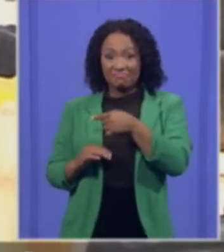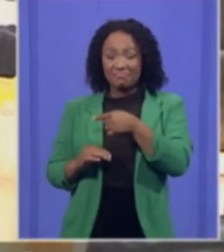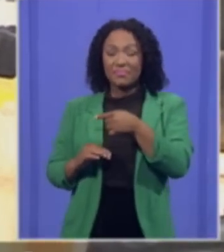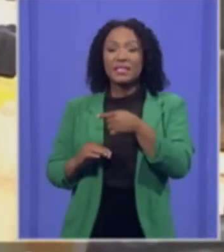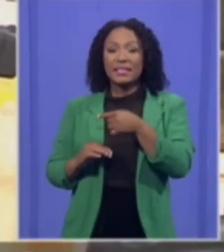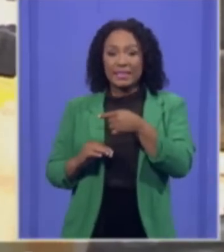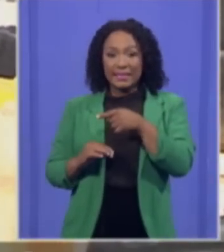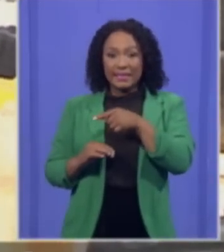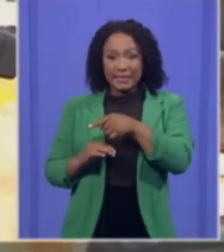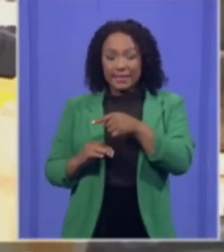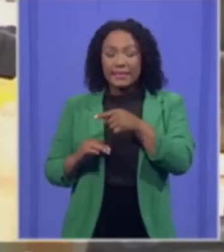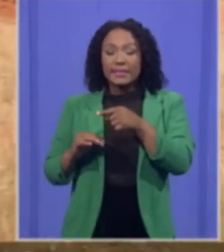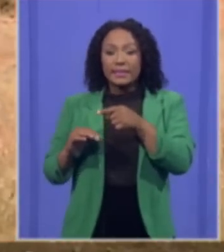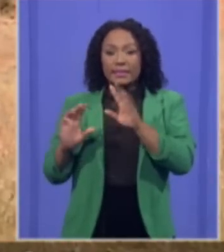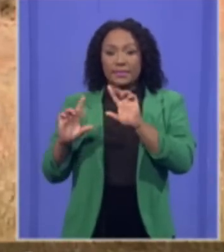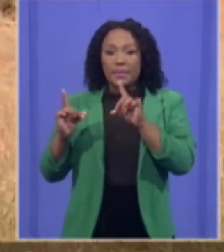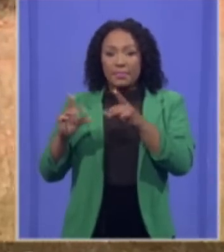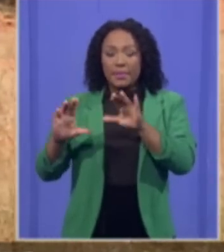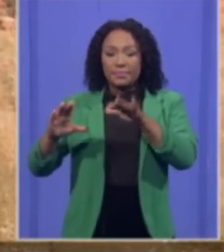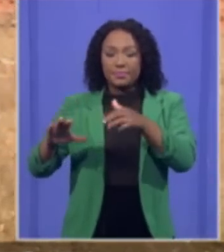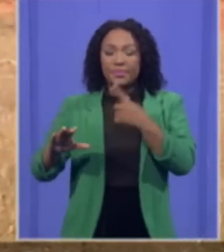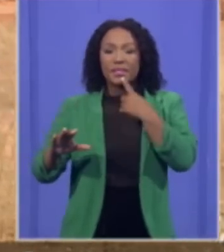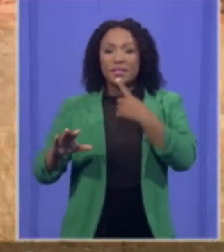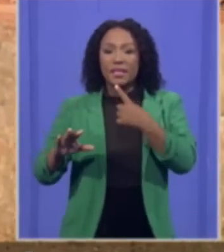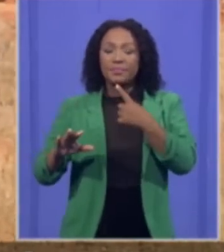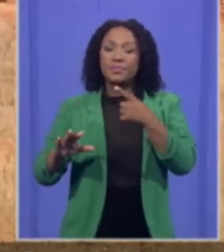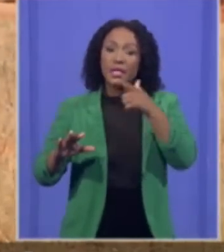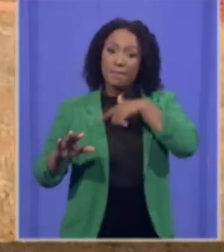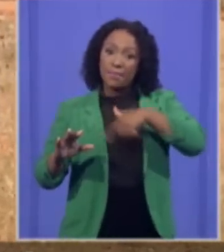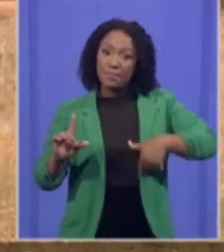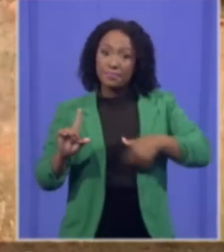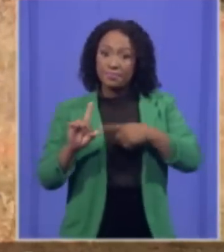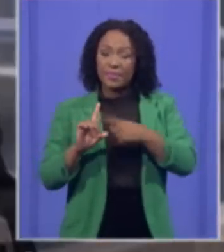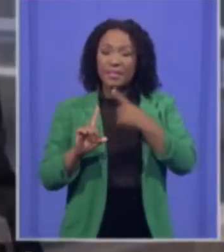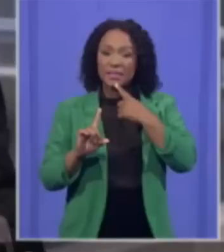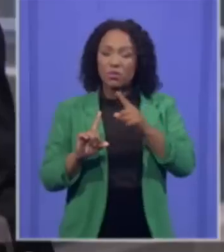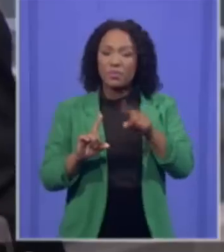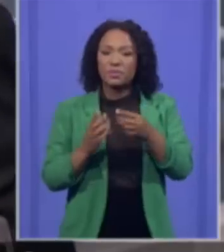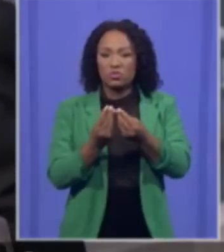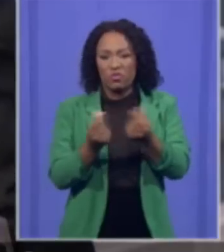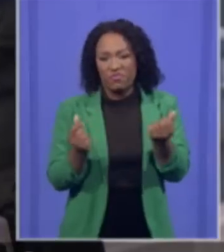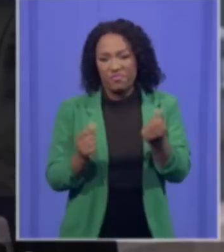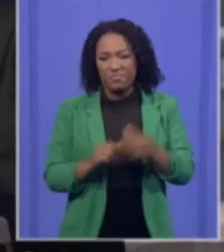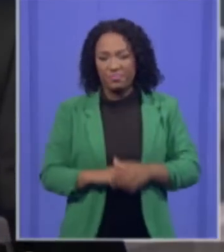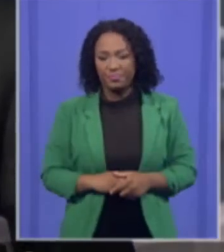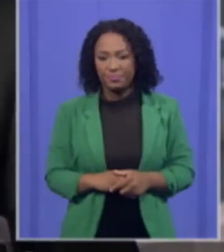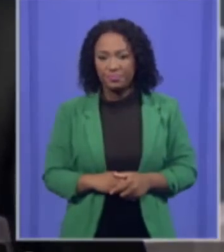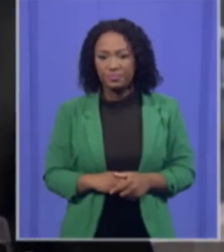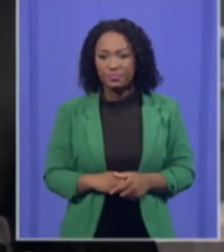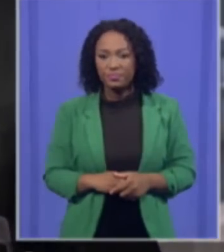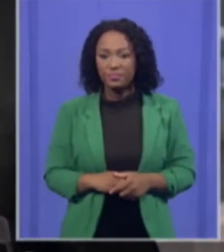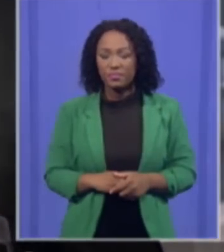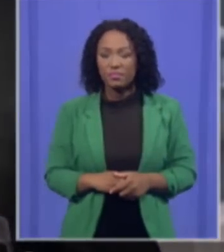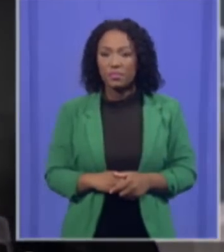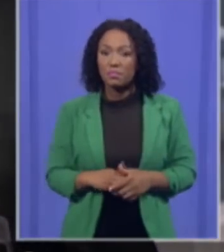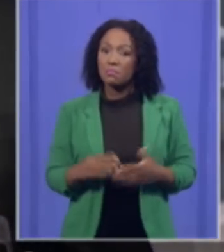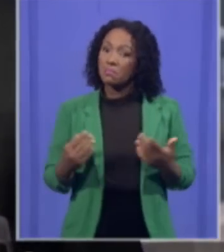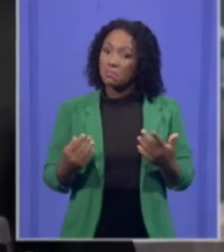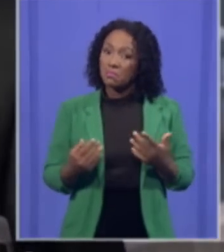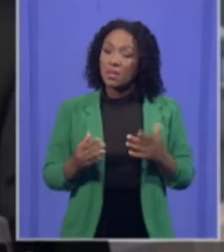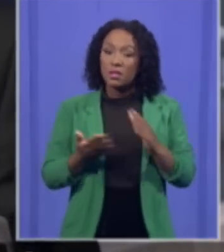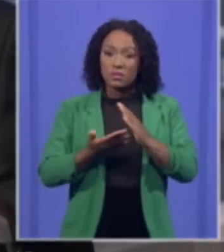gomme mopresidente Ramaphosa o re tšee di swanela ke go rarolla. There are people who make it their